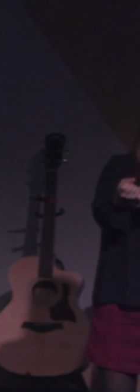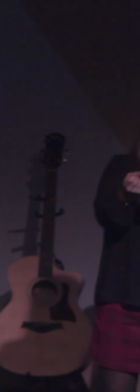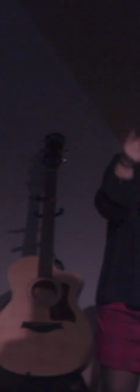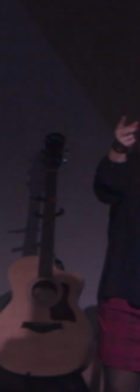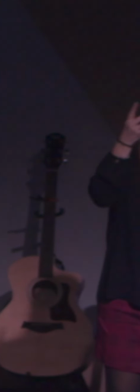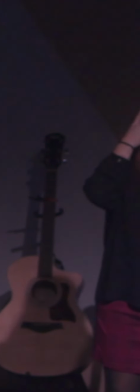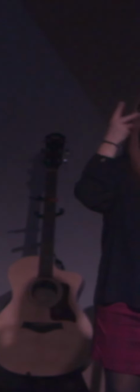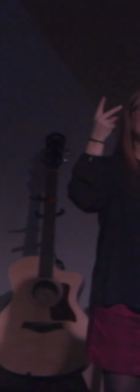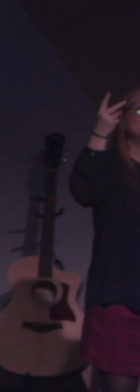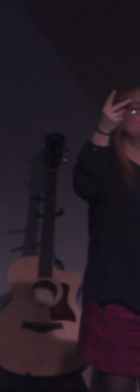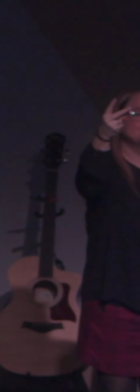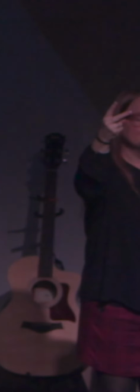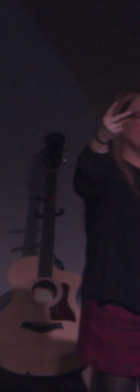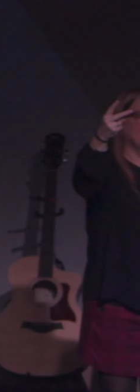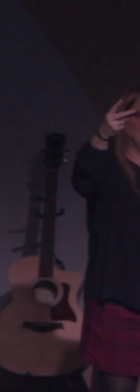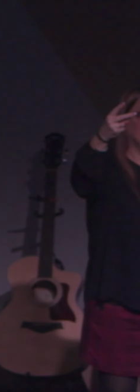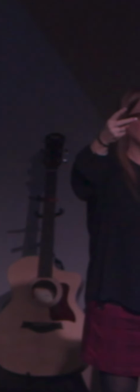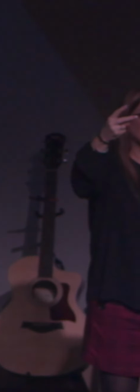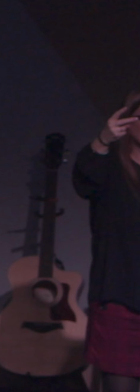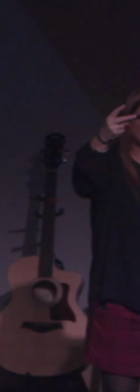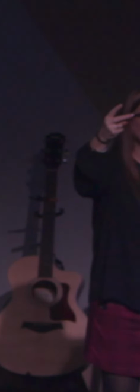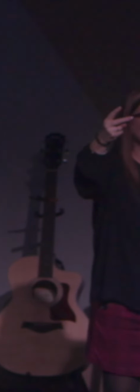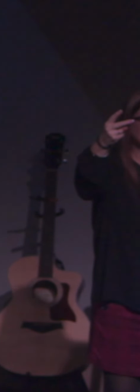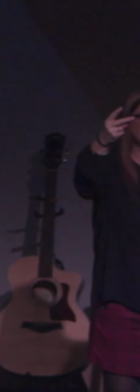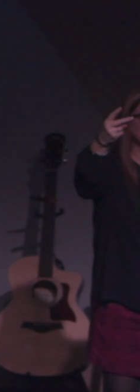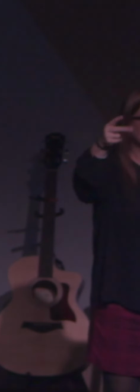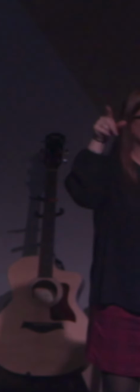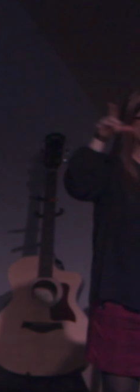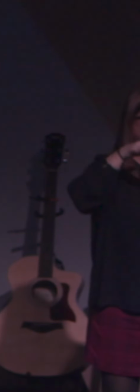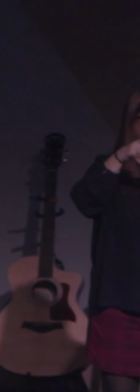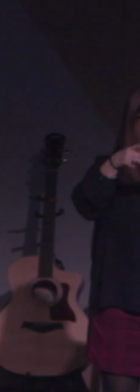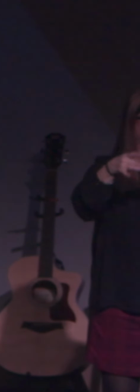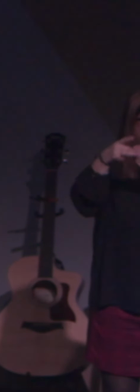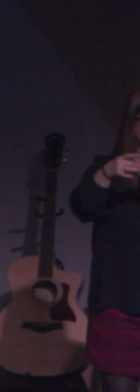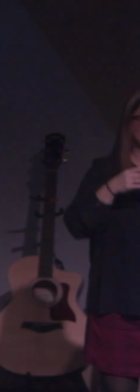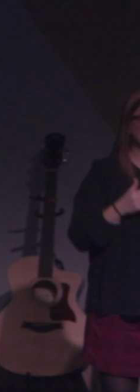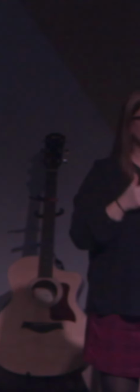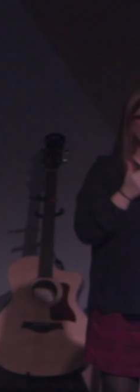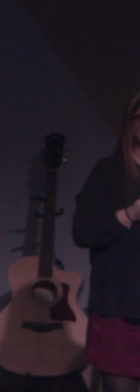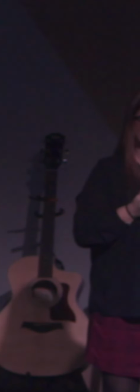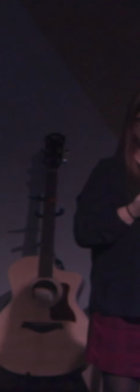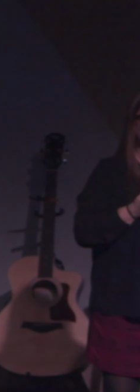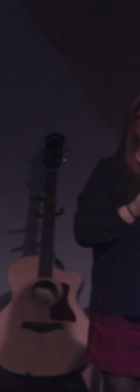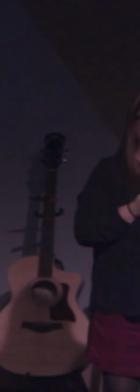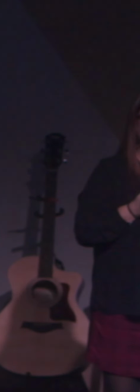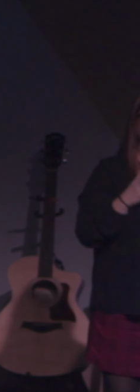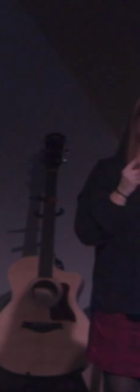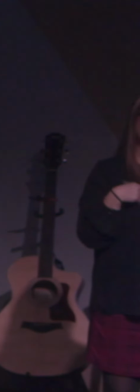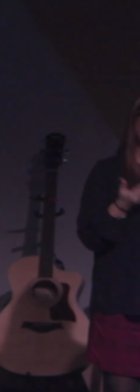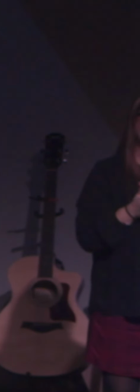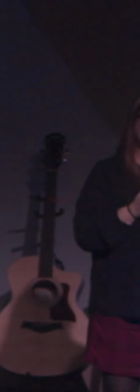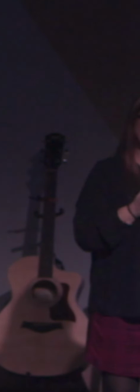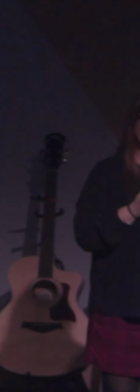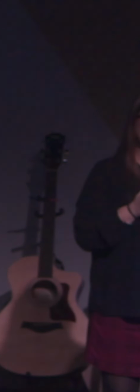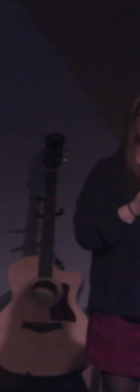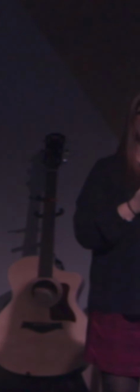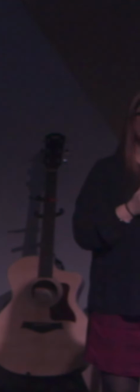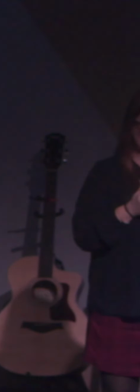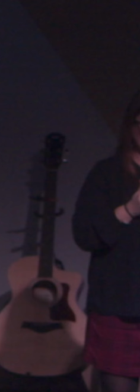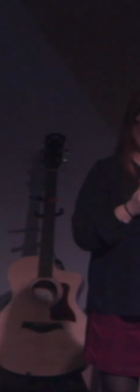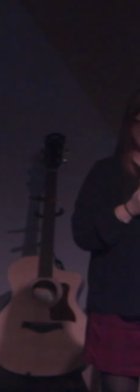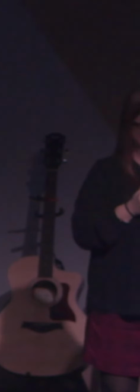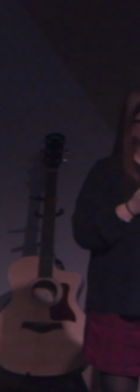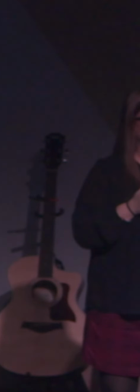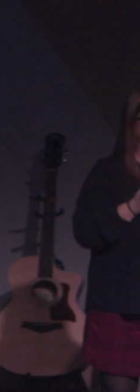taking us to the next step and the next step and the next step. Just take the step He asks you to take. That's it. That's your